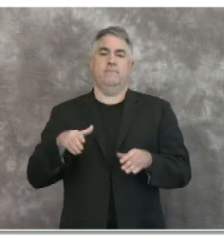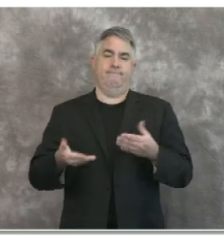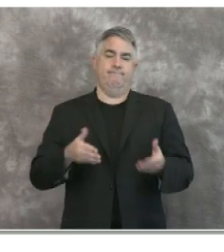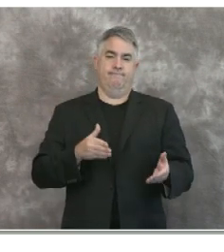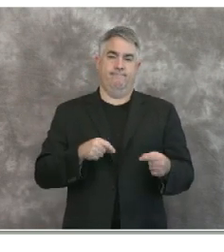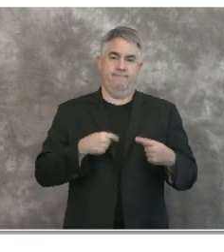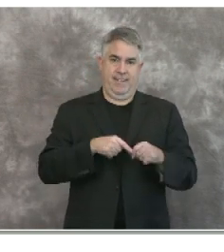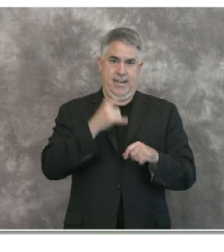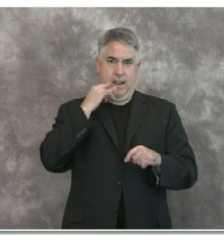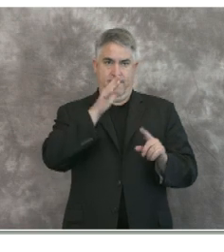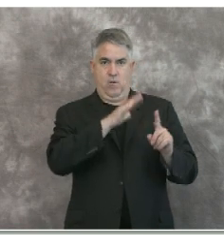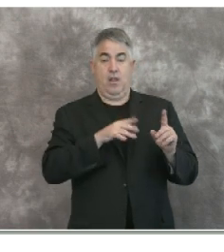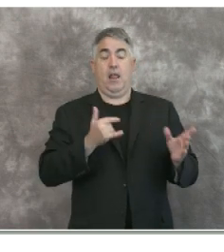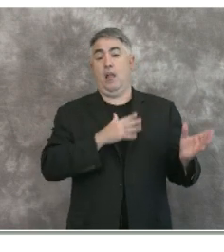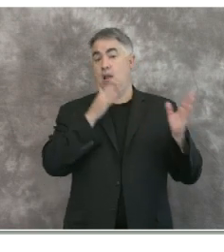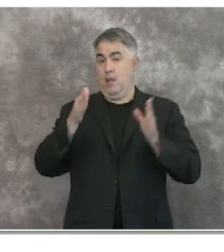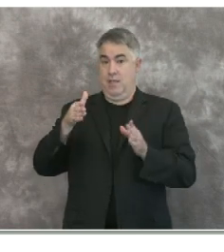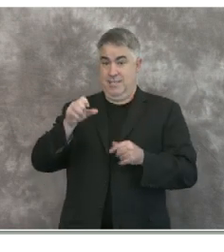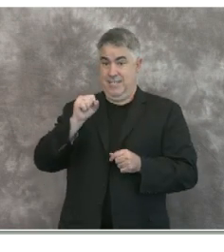San Diego is reporting